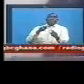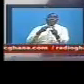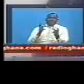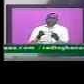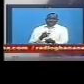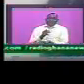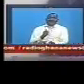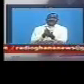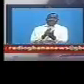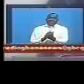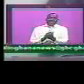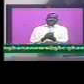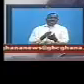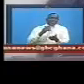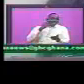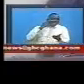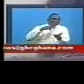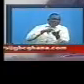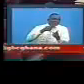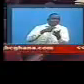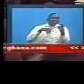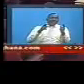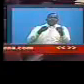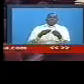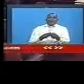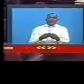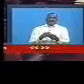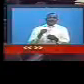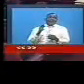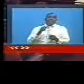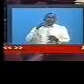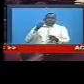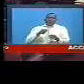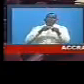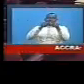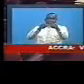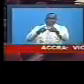polling agents attest to what actually happened at the polling station. Hearing is adjourned to tomorrow.